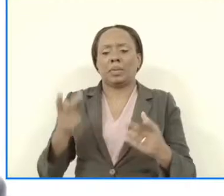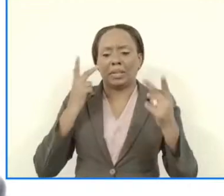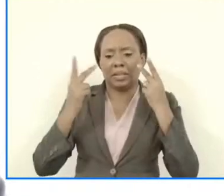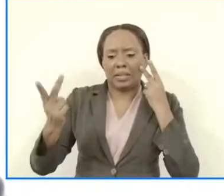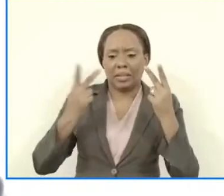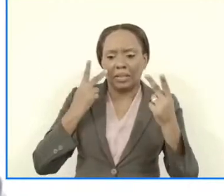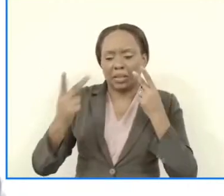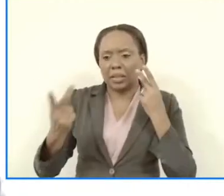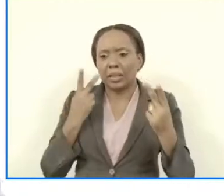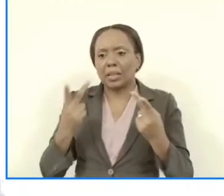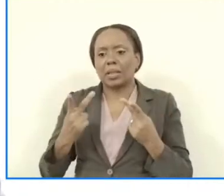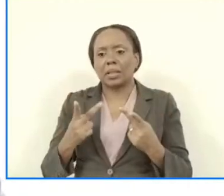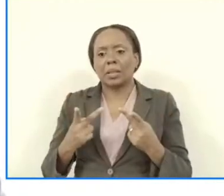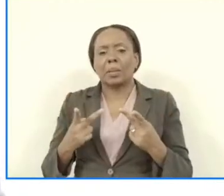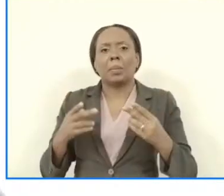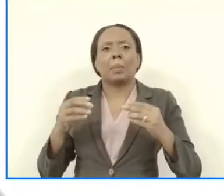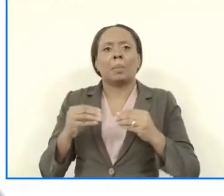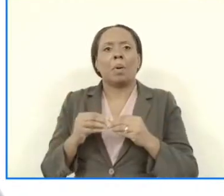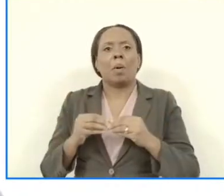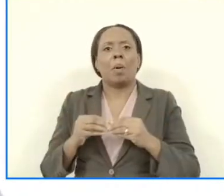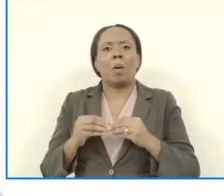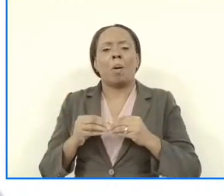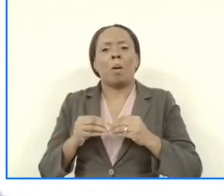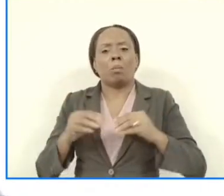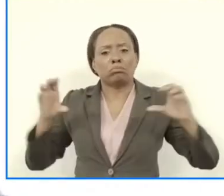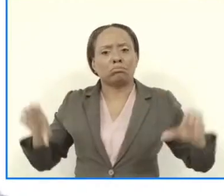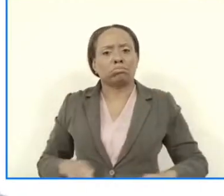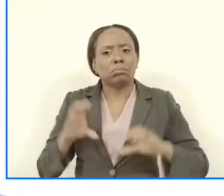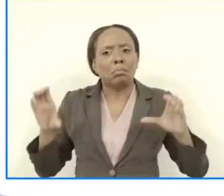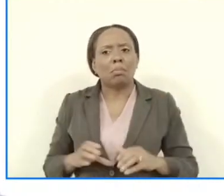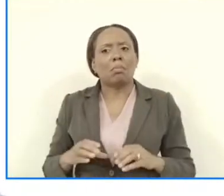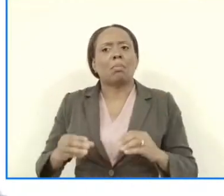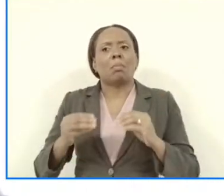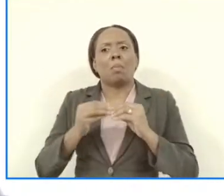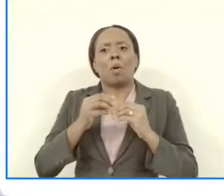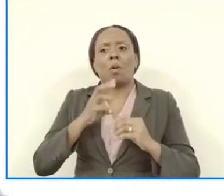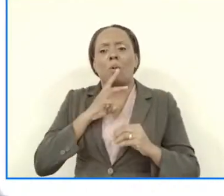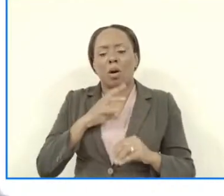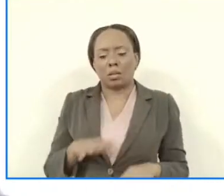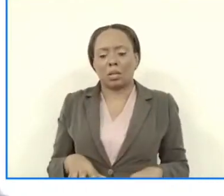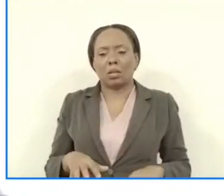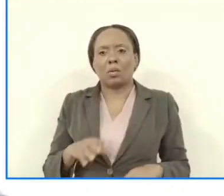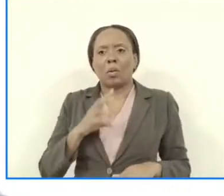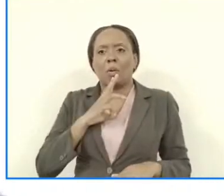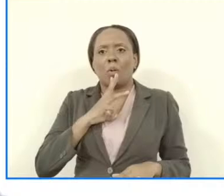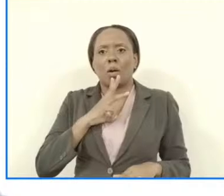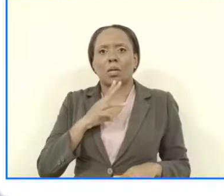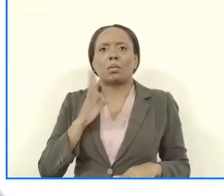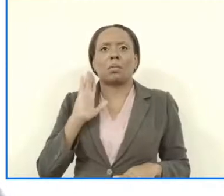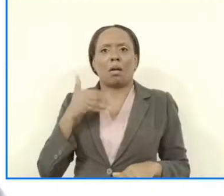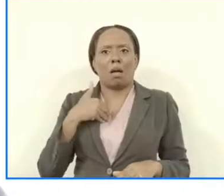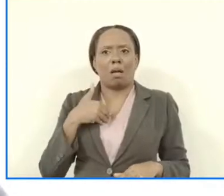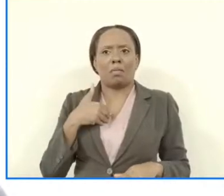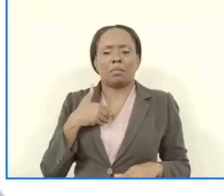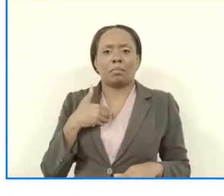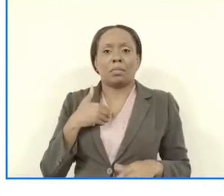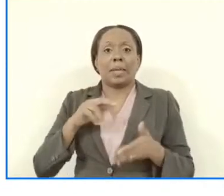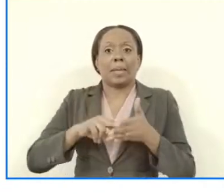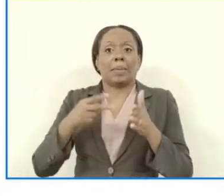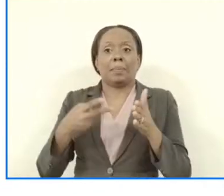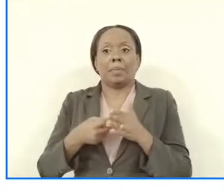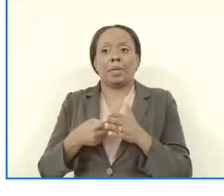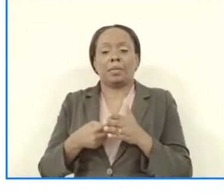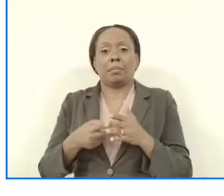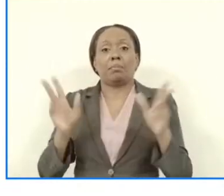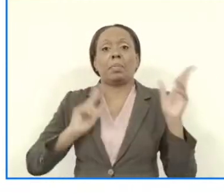much more charged, and therefore by evening or tomorrow, we know that we will have less incidents of water outages in some of these